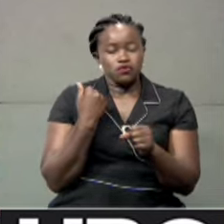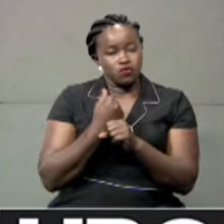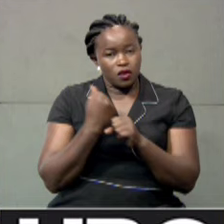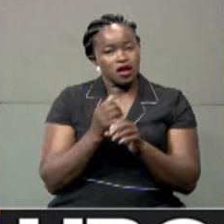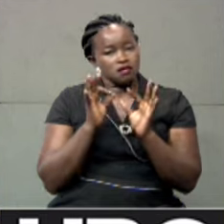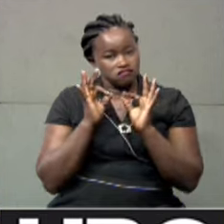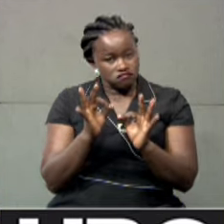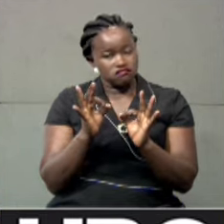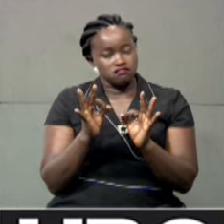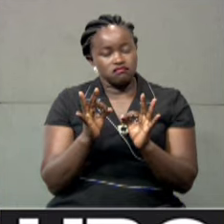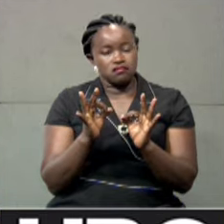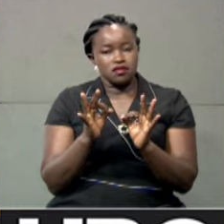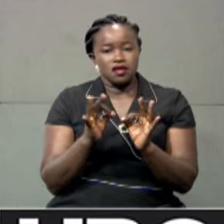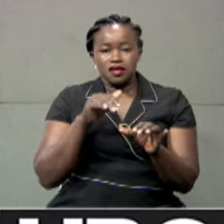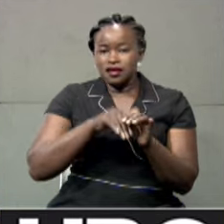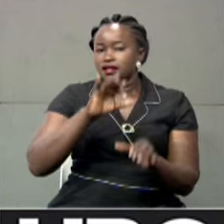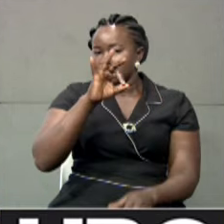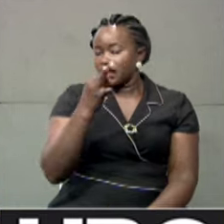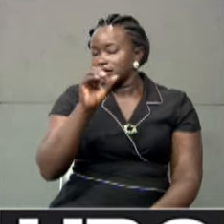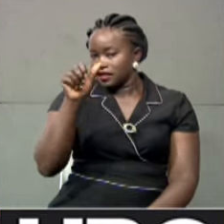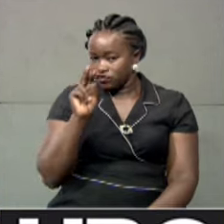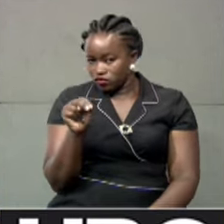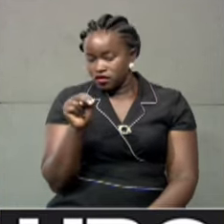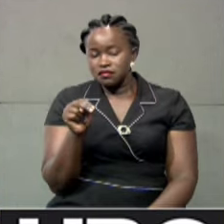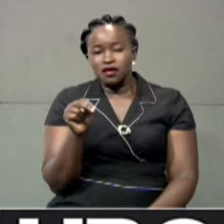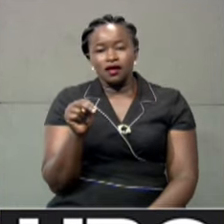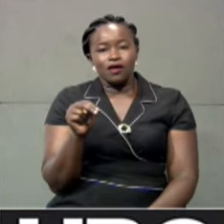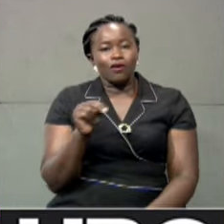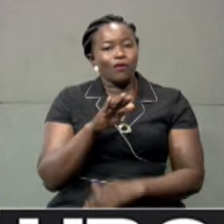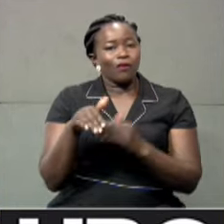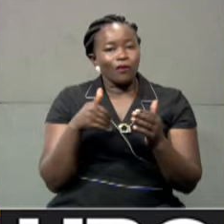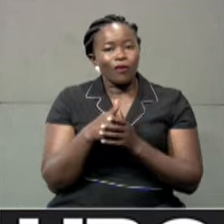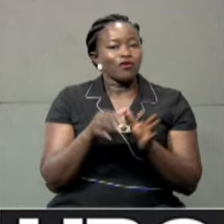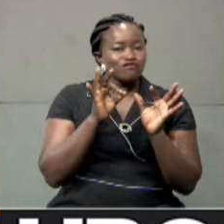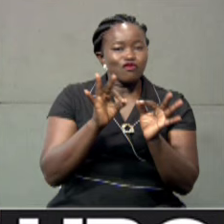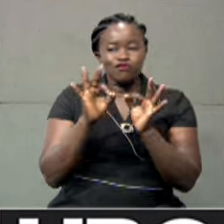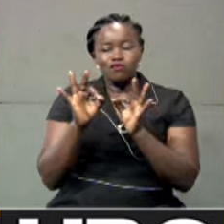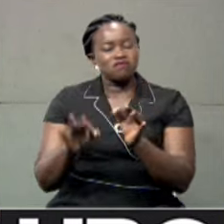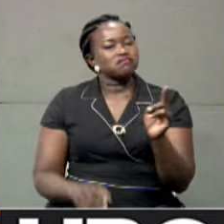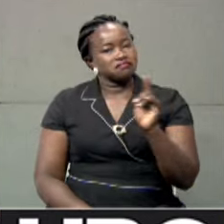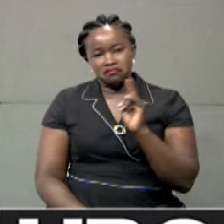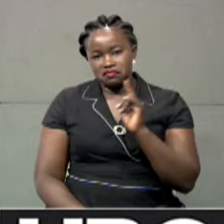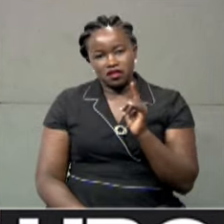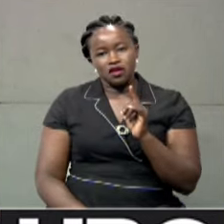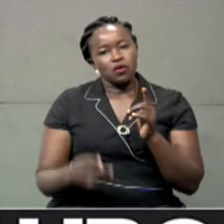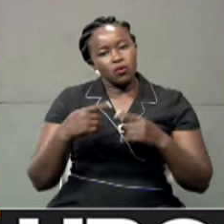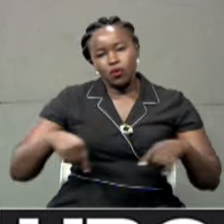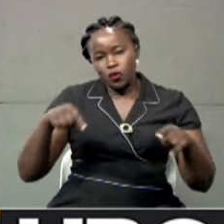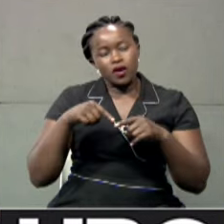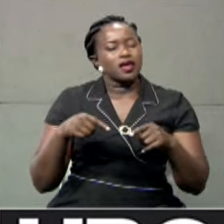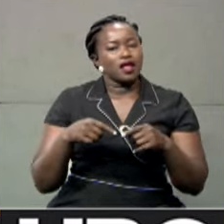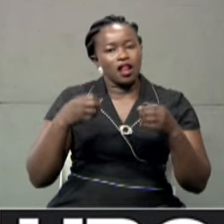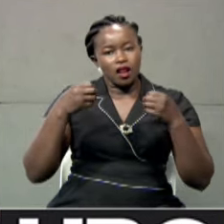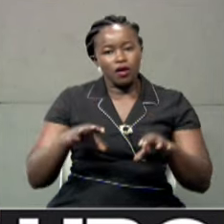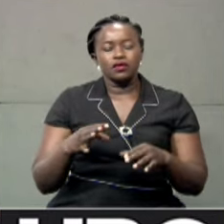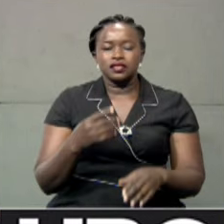performance registered during the third session, it was not all rosy. We regrettably lost